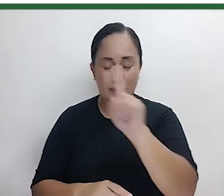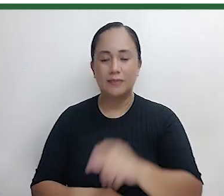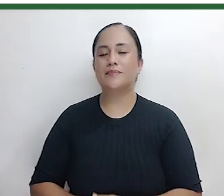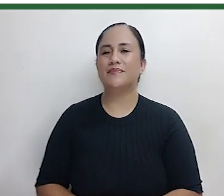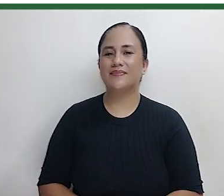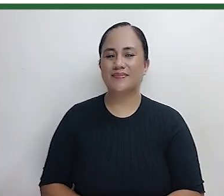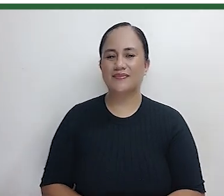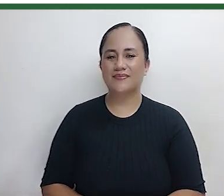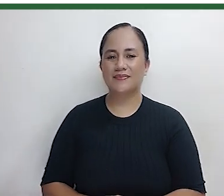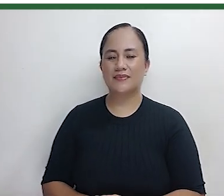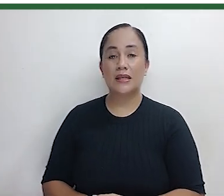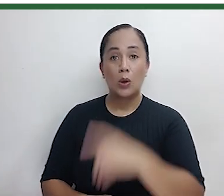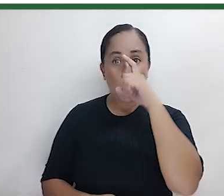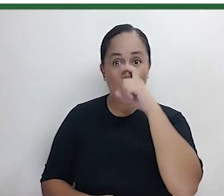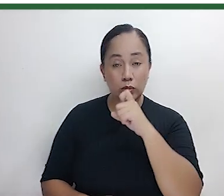are the following: